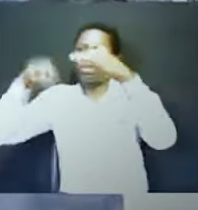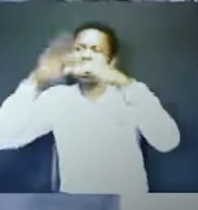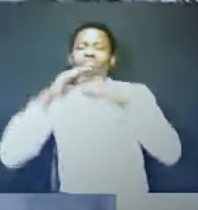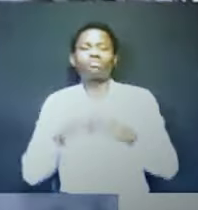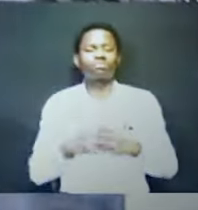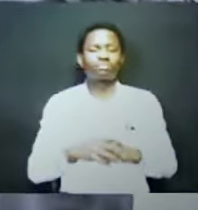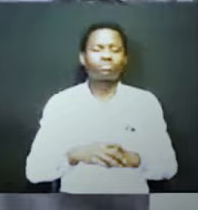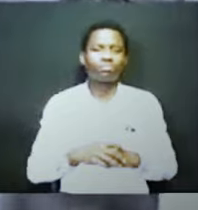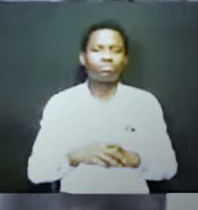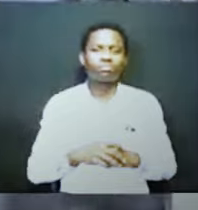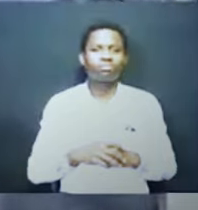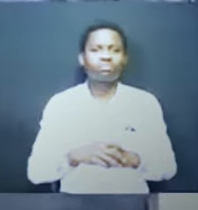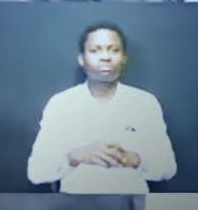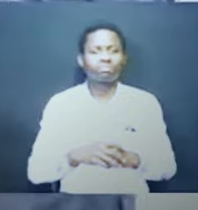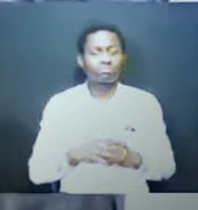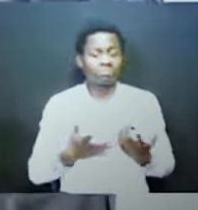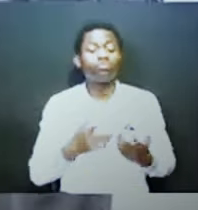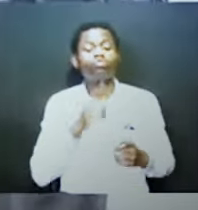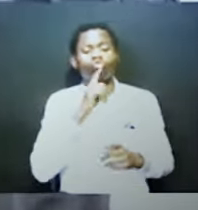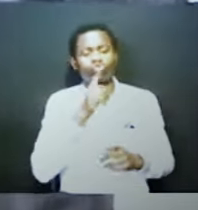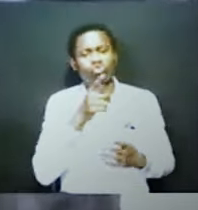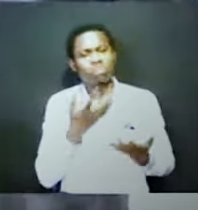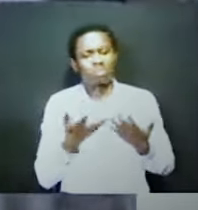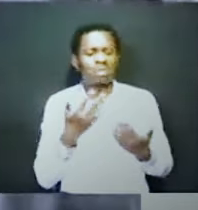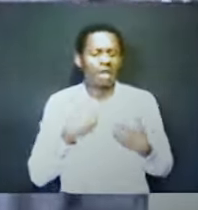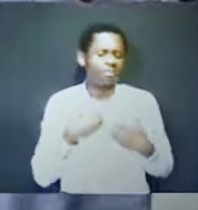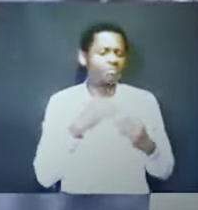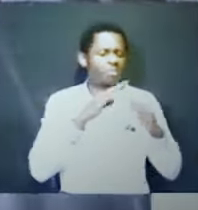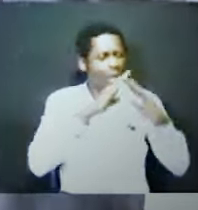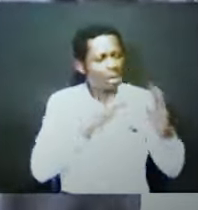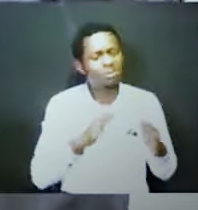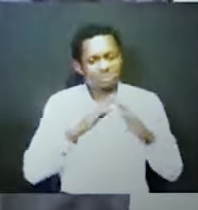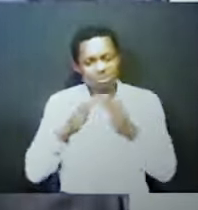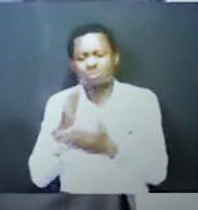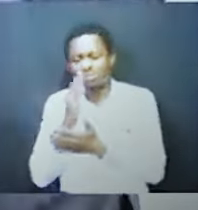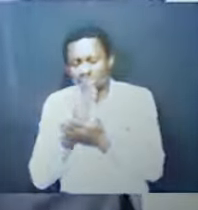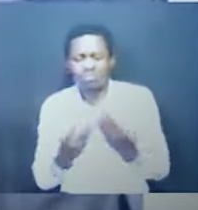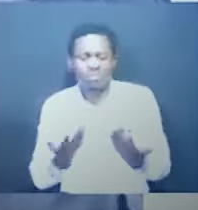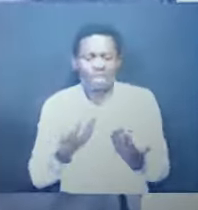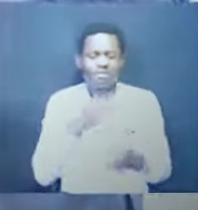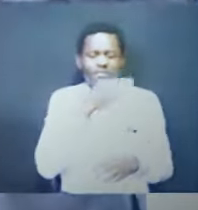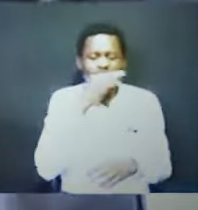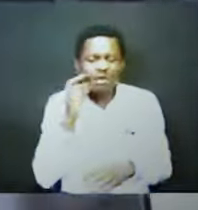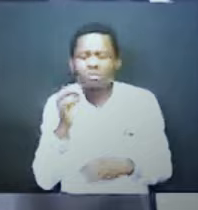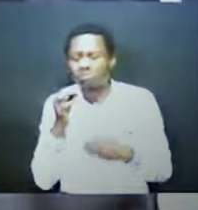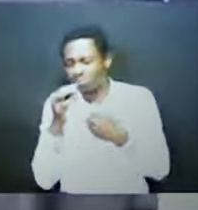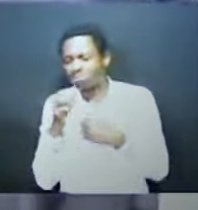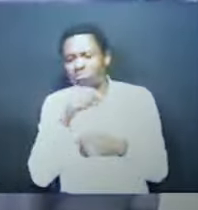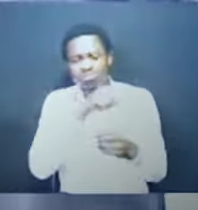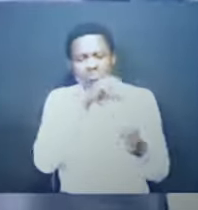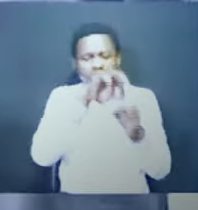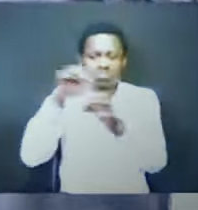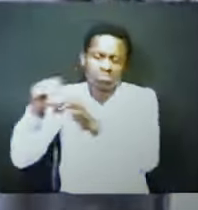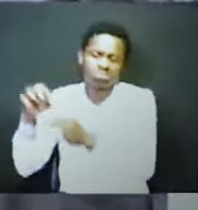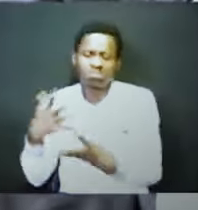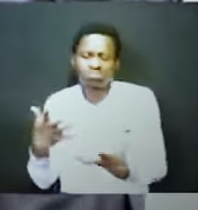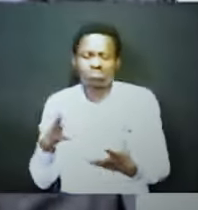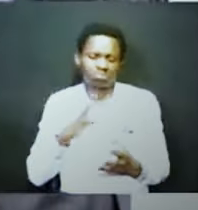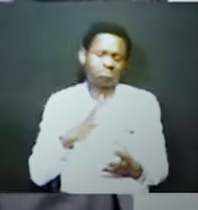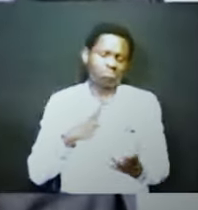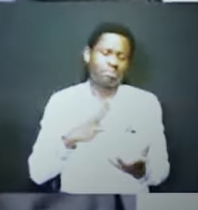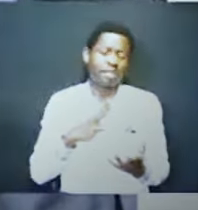We may have houses. We may plant vineyards. But you see,